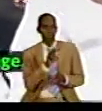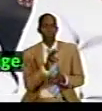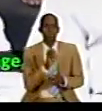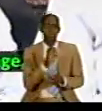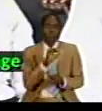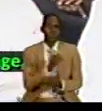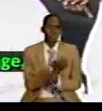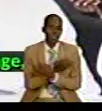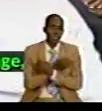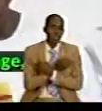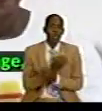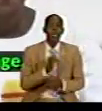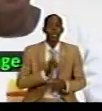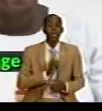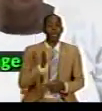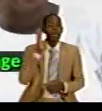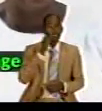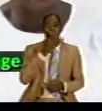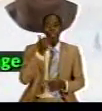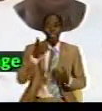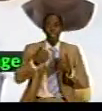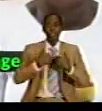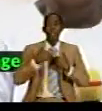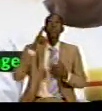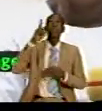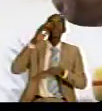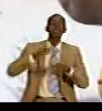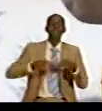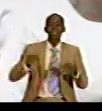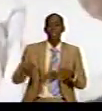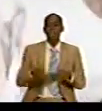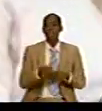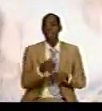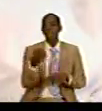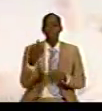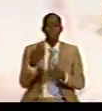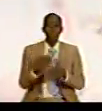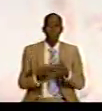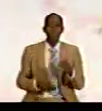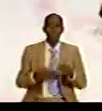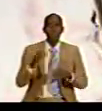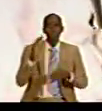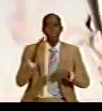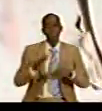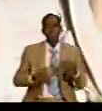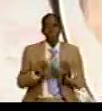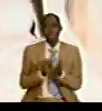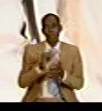Thank you.